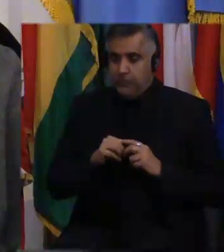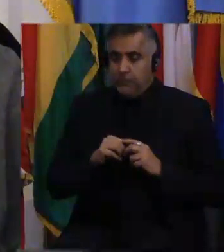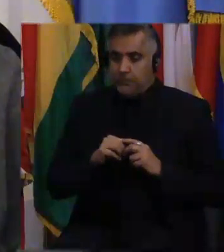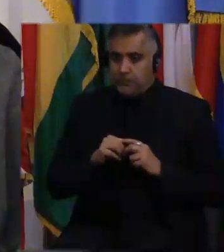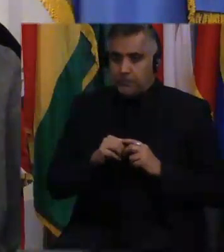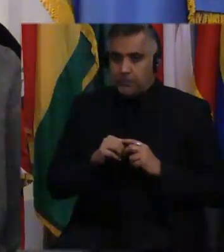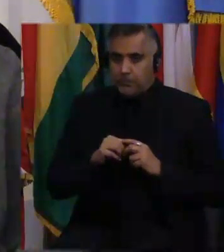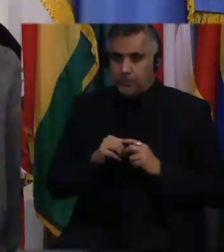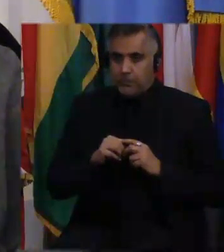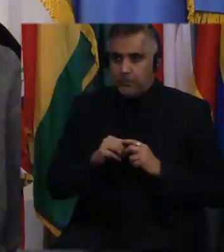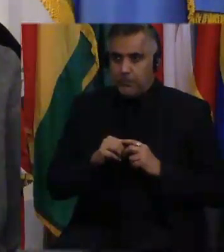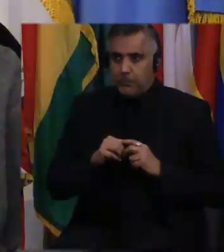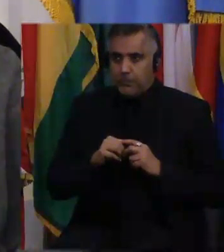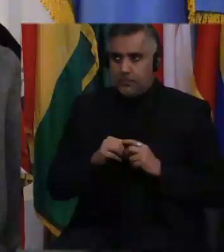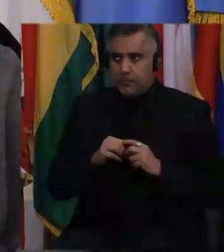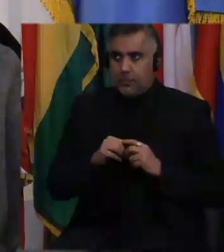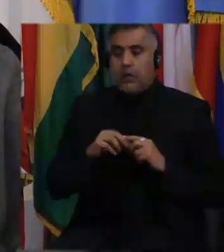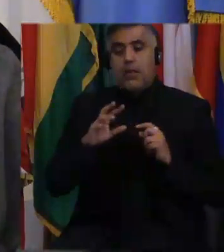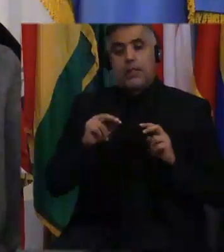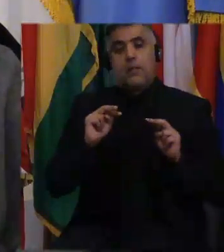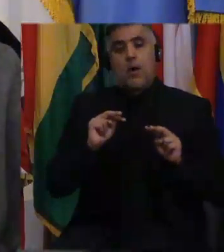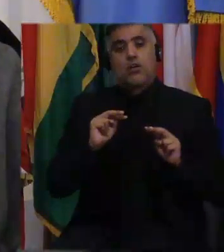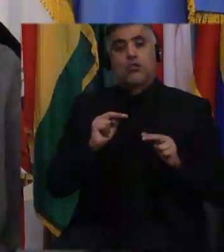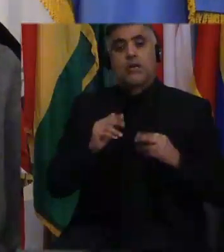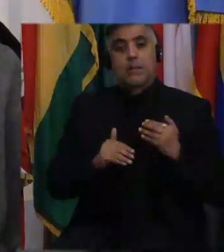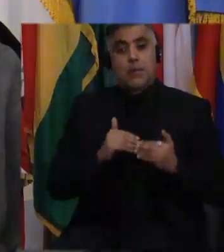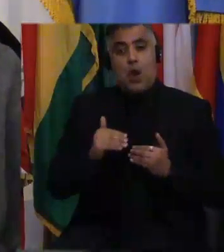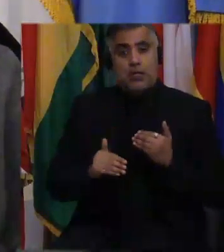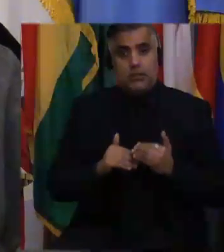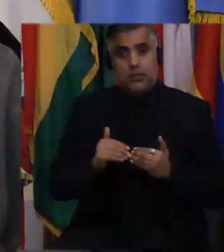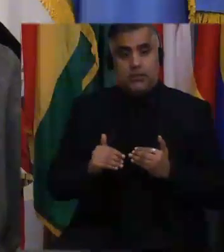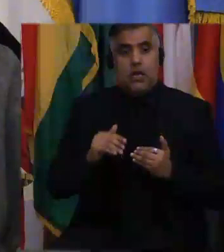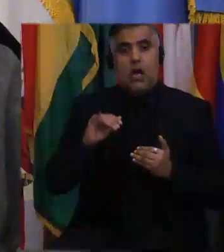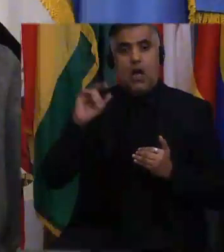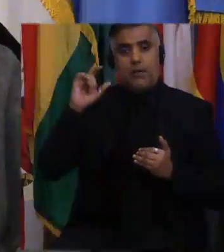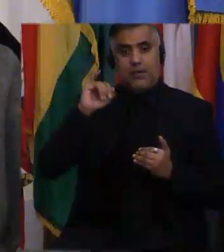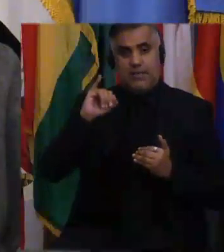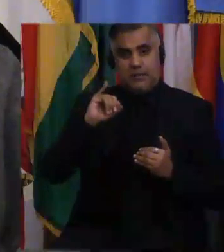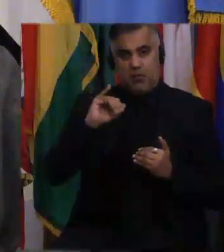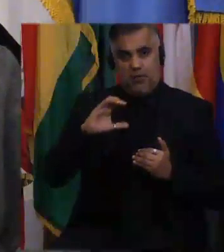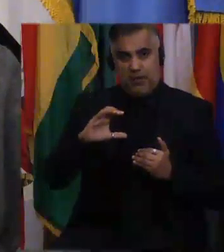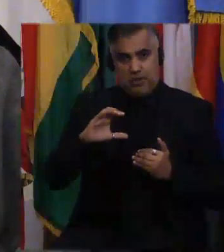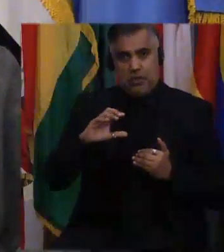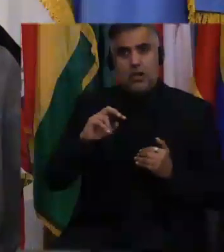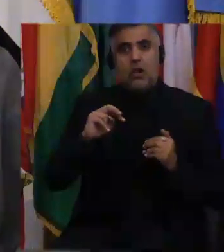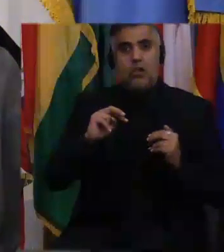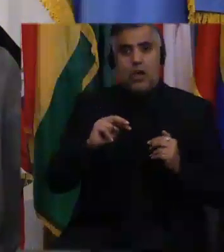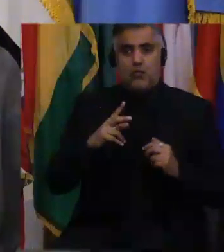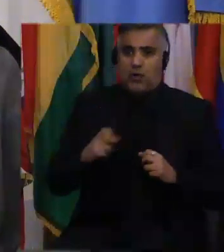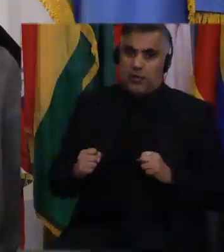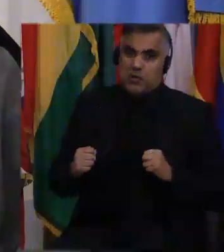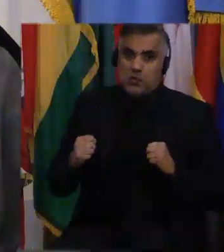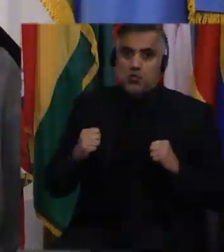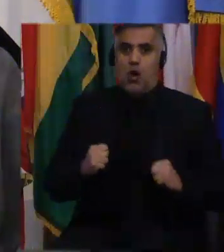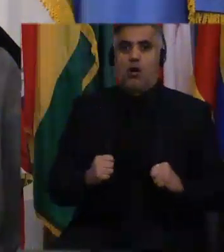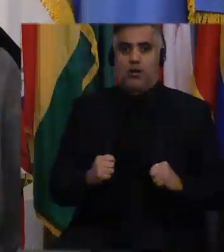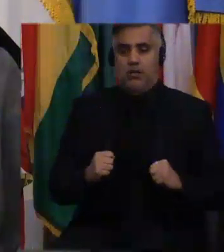that the monitoring process of the Istanbul Convention is one of the